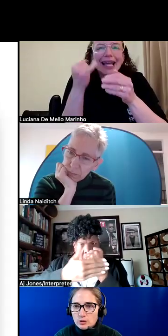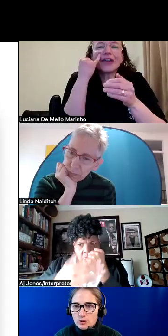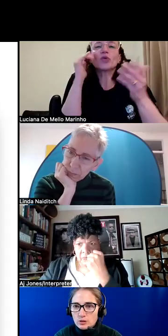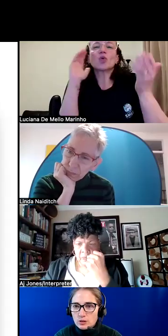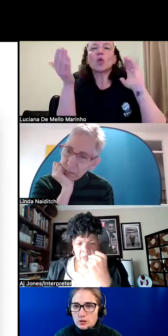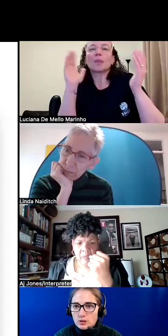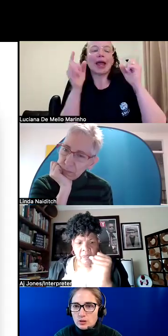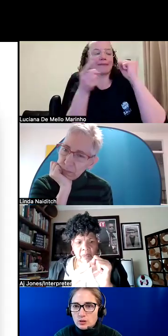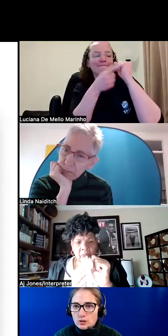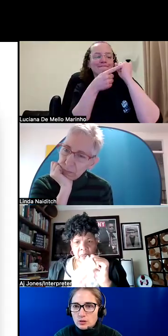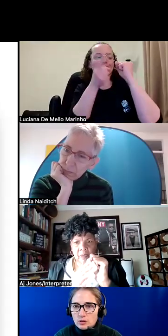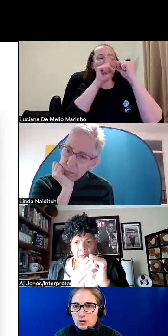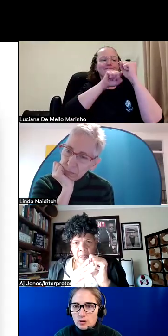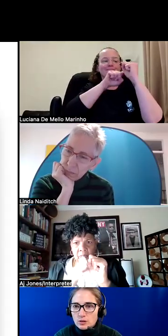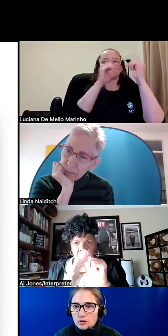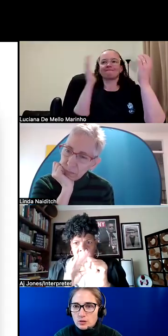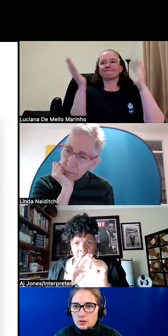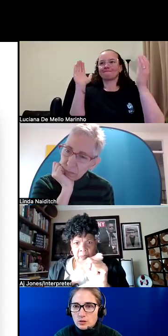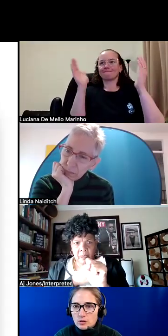closer